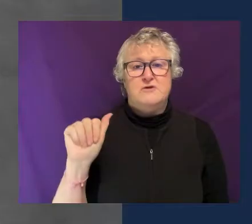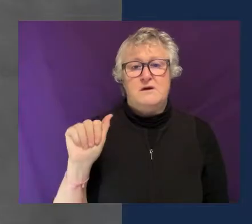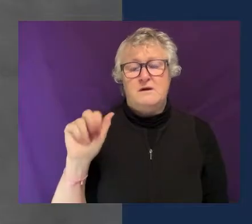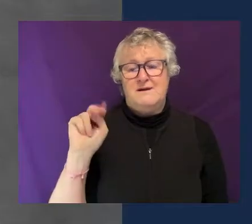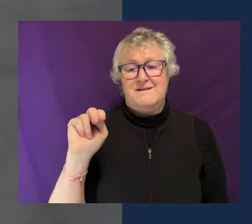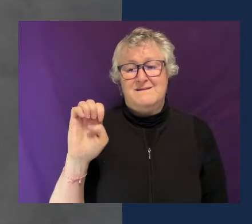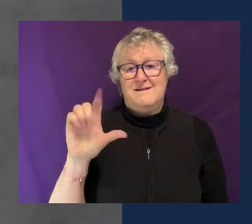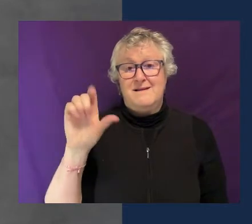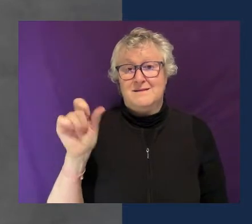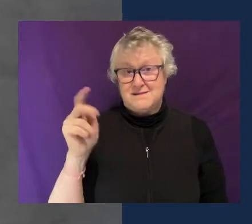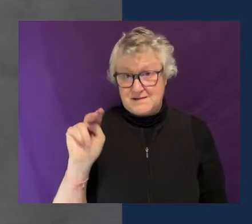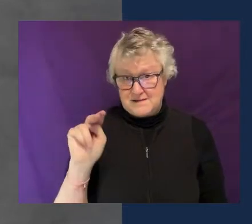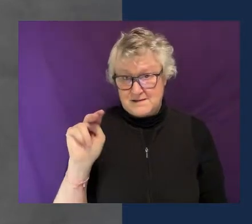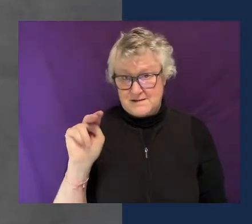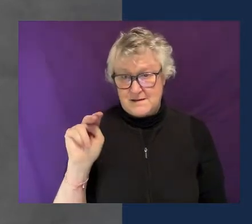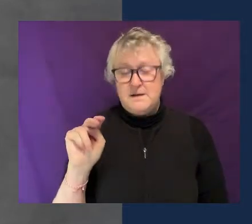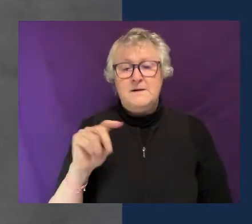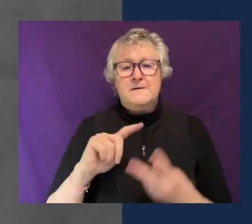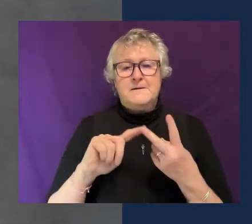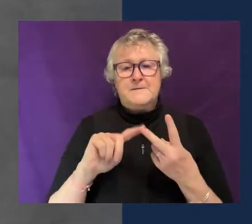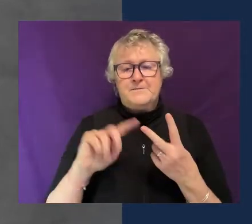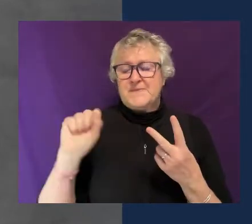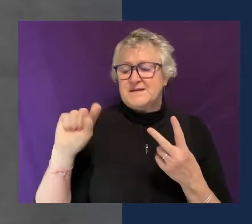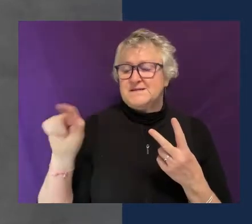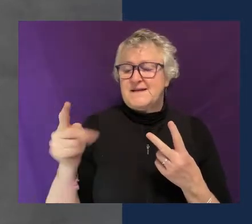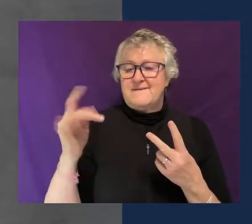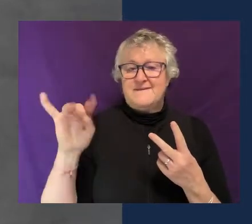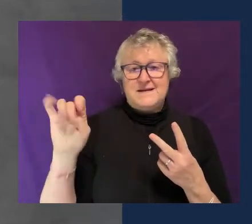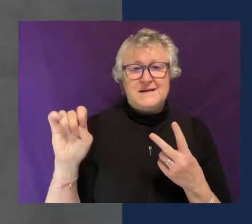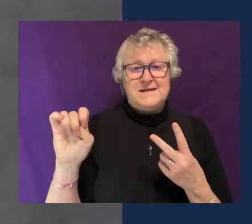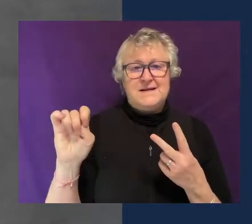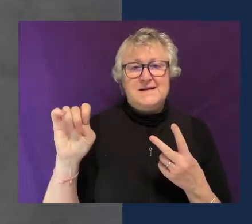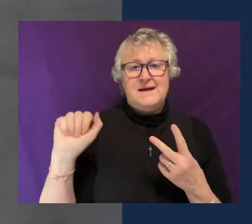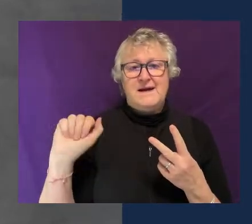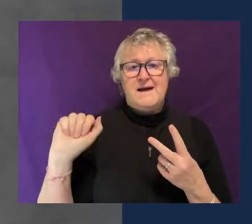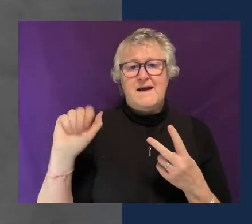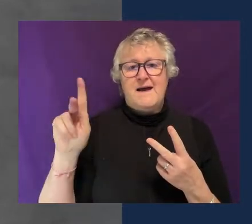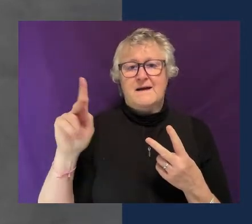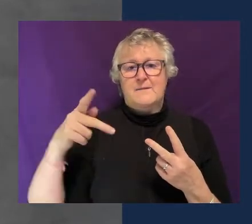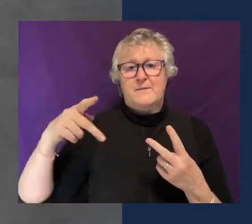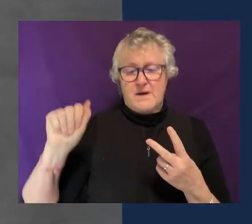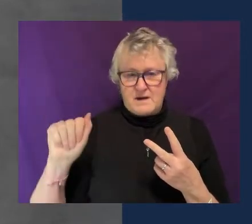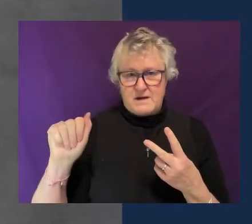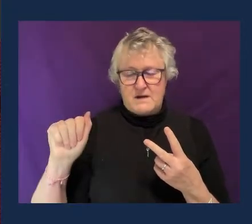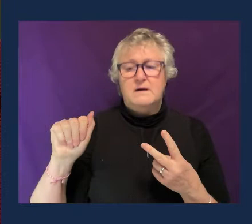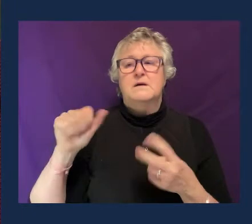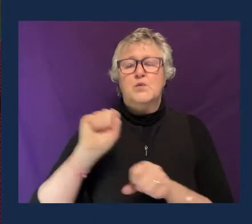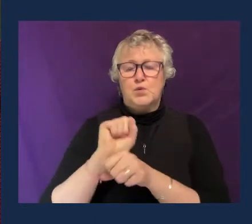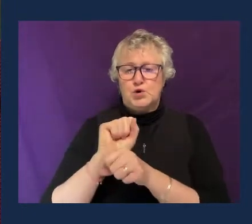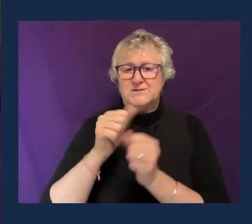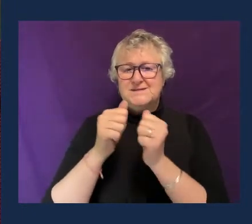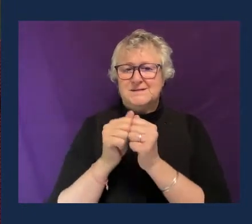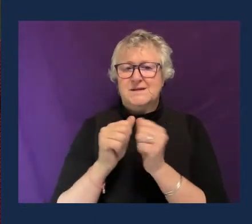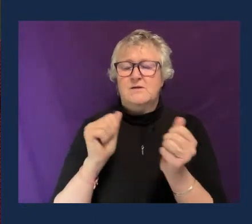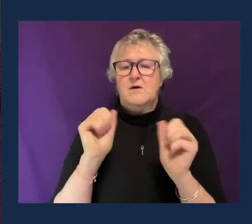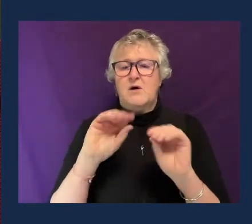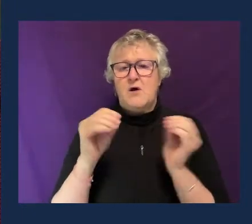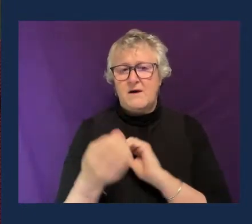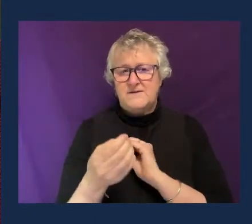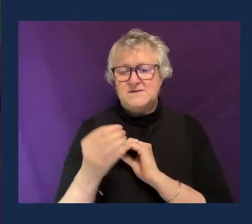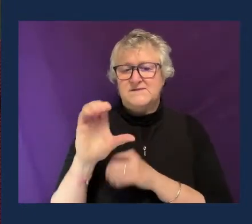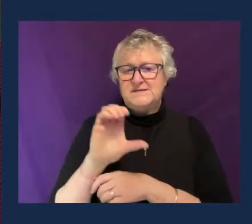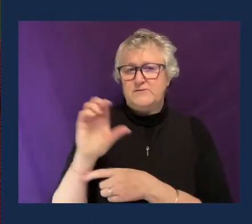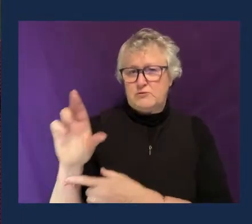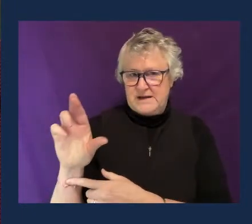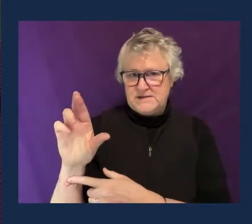Policy. Stephanie Akpa is now Senior Advisor for the Office of Civil Rights in Washington. Cindy Martin